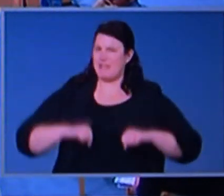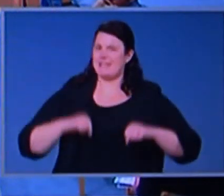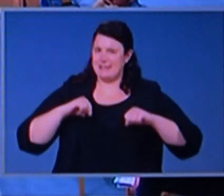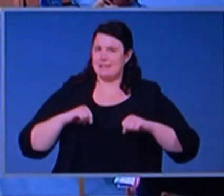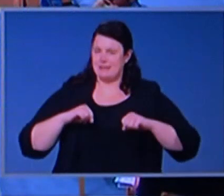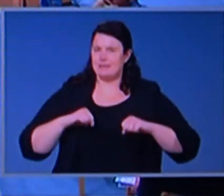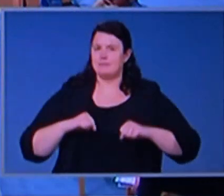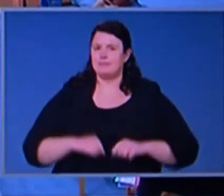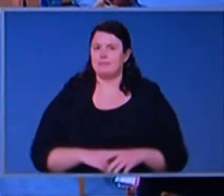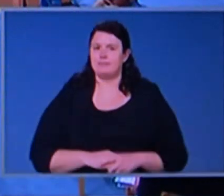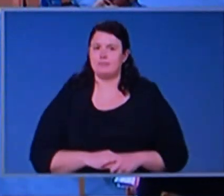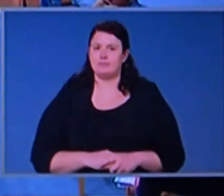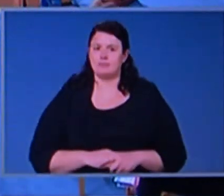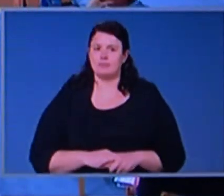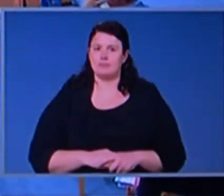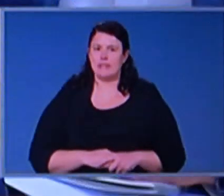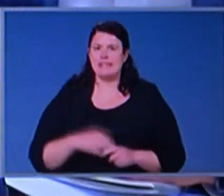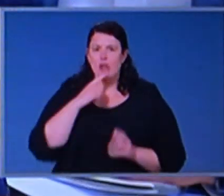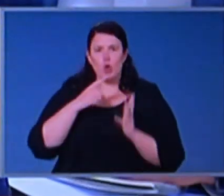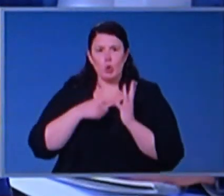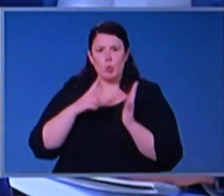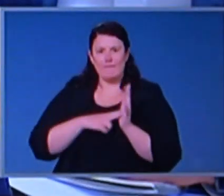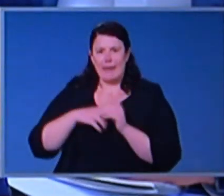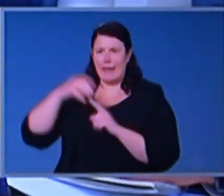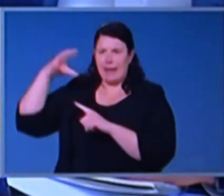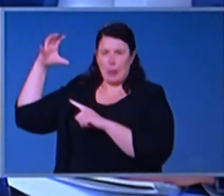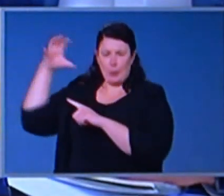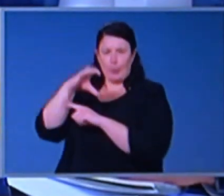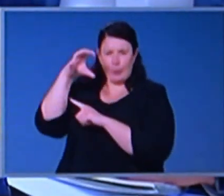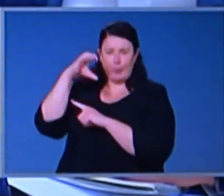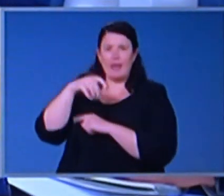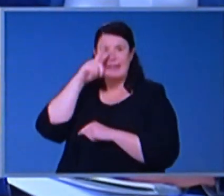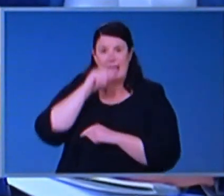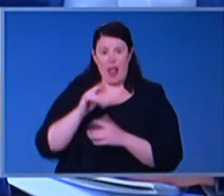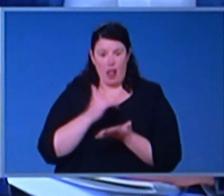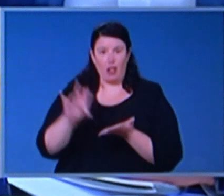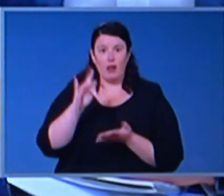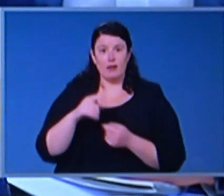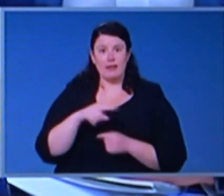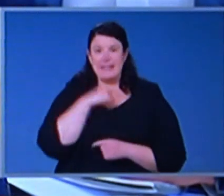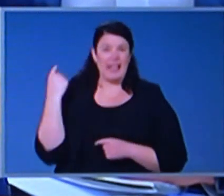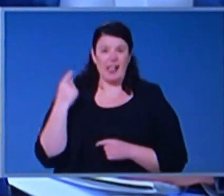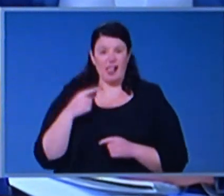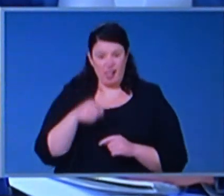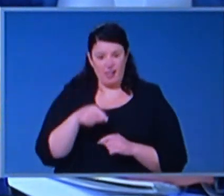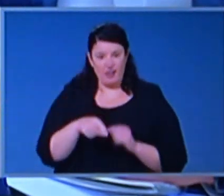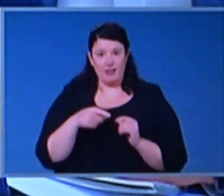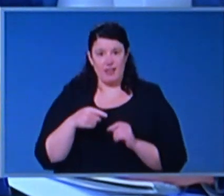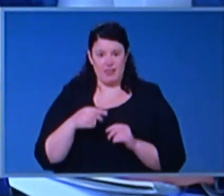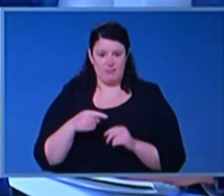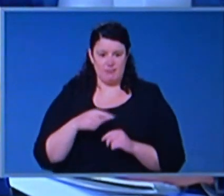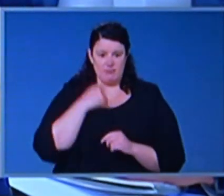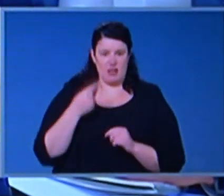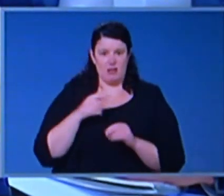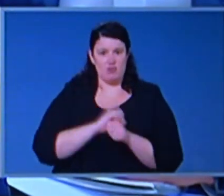light could see off the virus. He also referenced the effectiveness of disinfectant